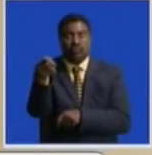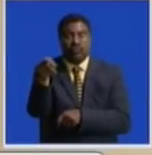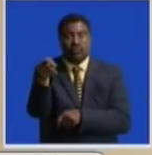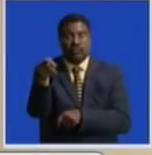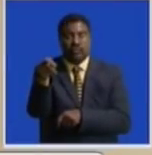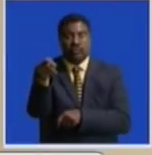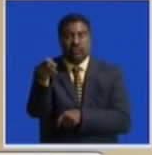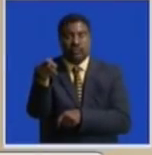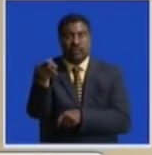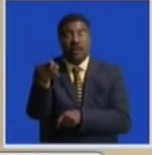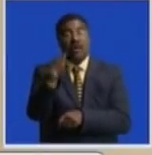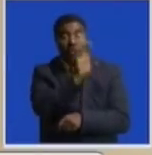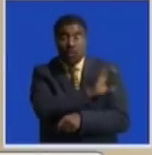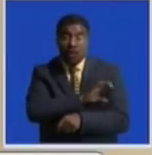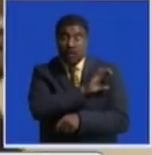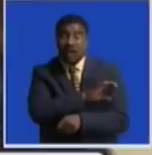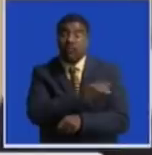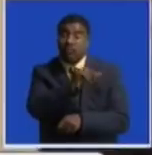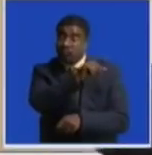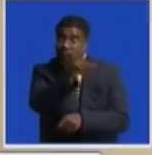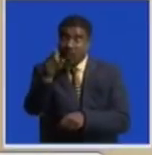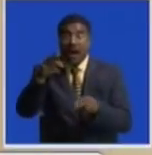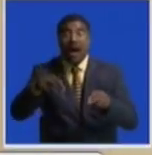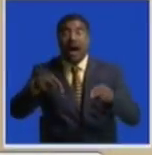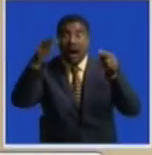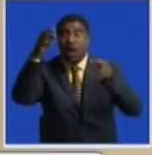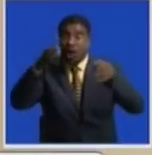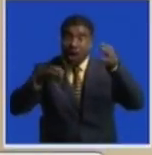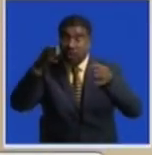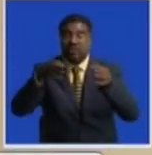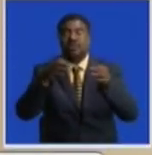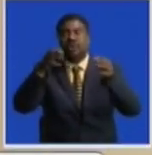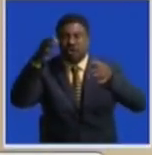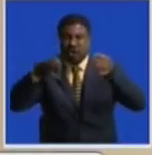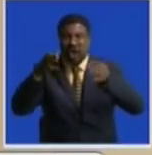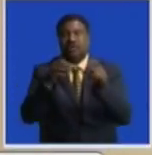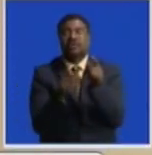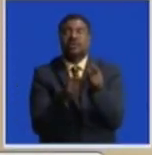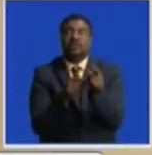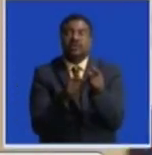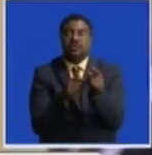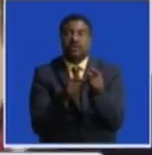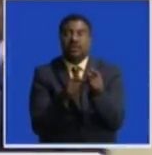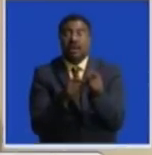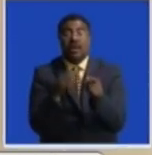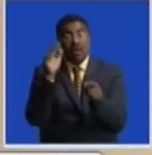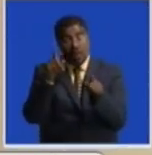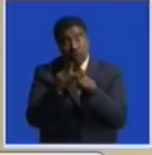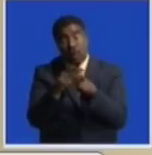That is the conduct with respect to the High Court judges, with respect to the 2 appellate courts.